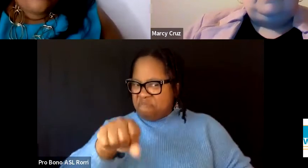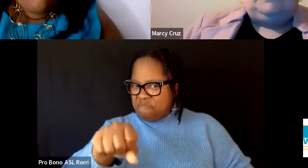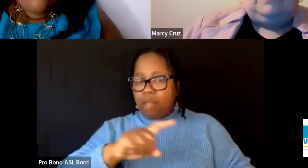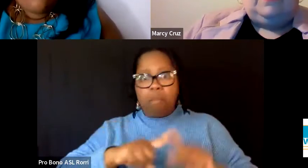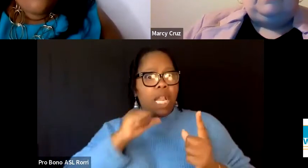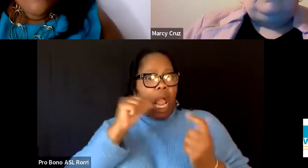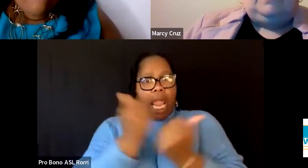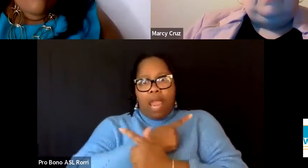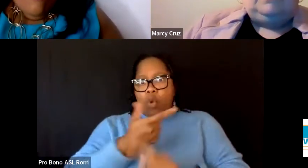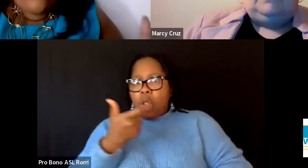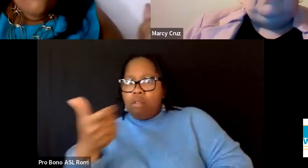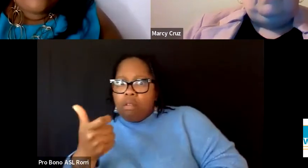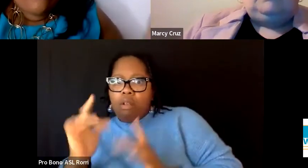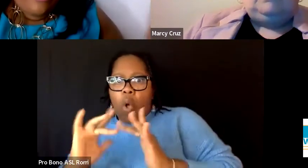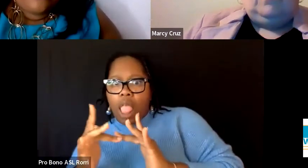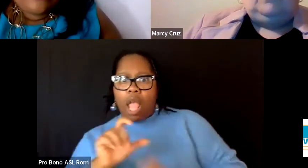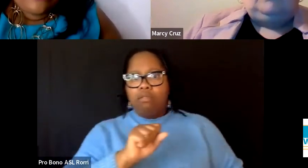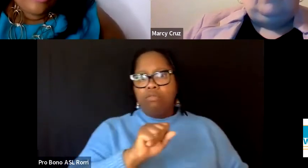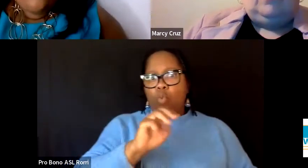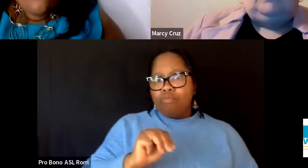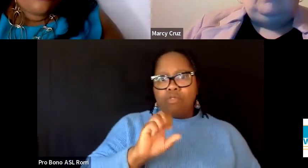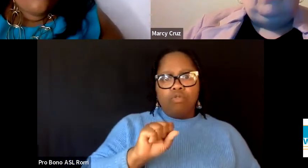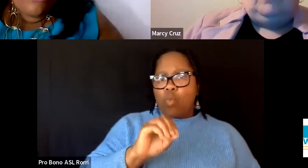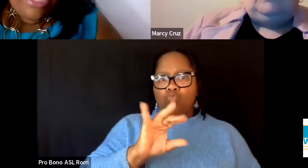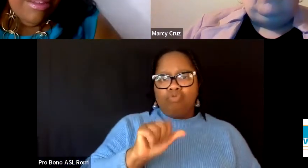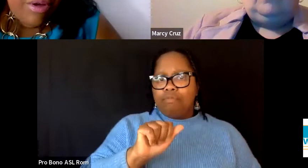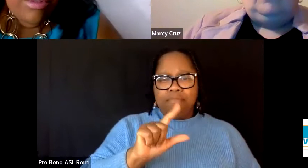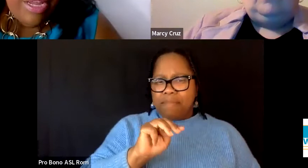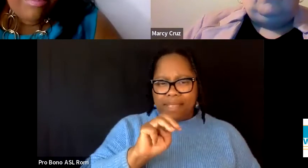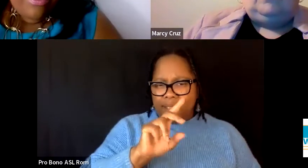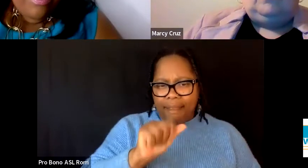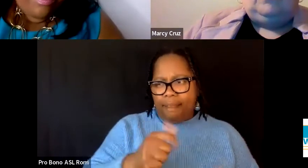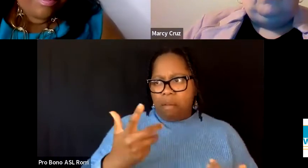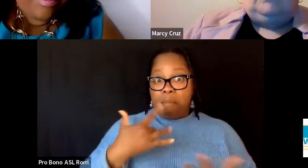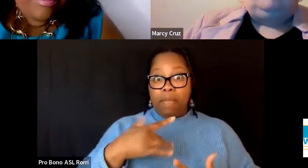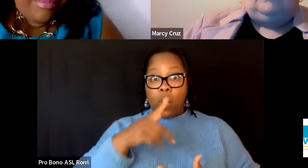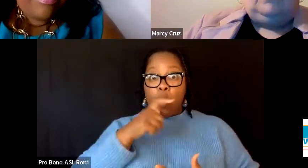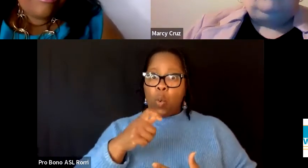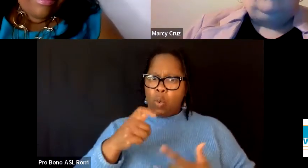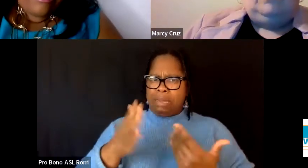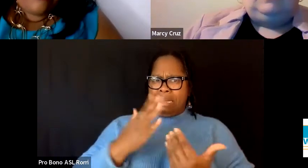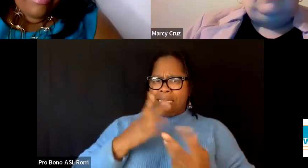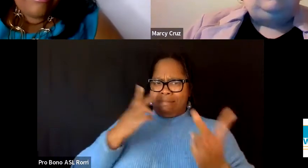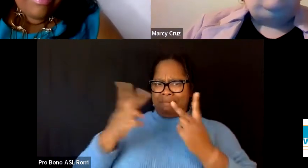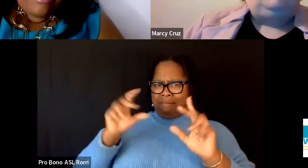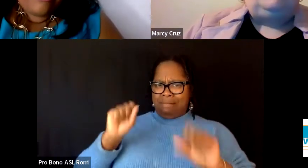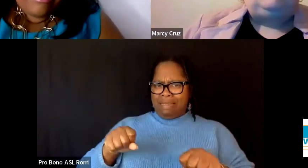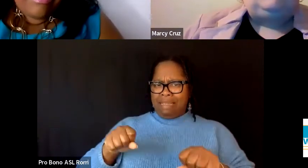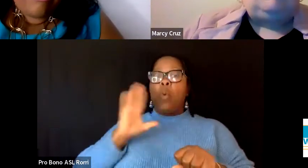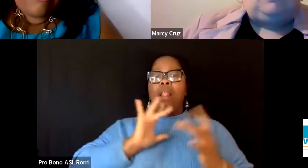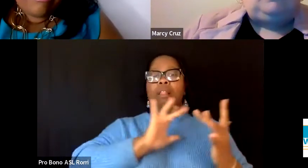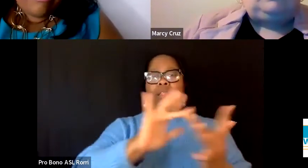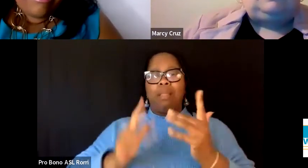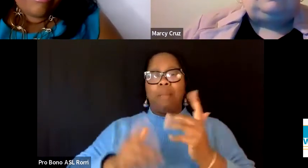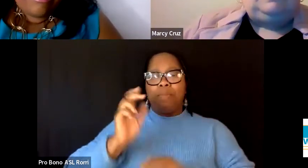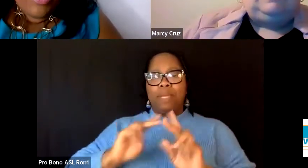media. The people who have the most visibility usually reaches the most people. Mm-hmm. Yeah, and for me, it